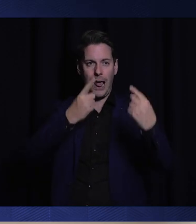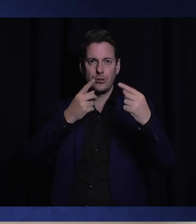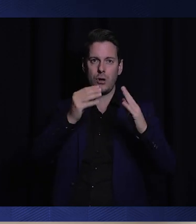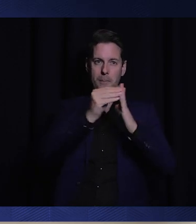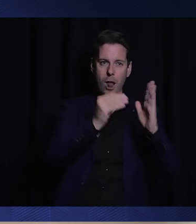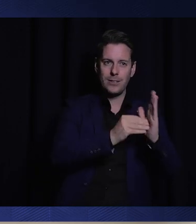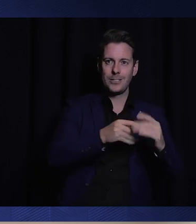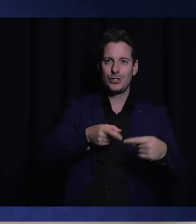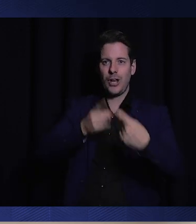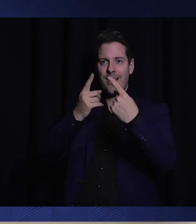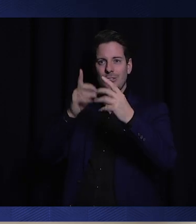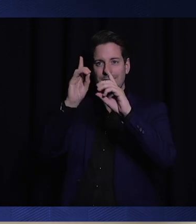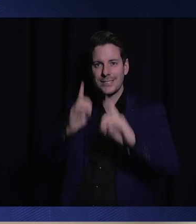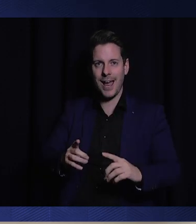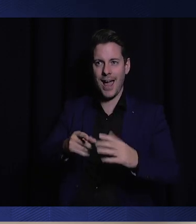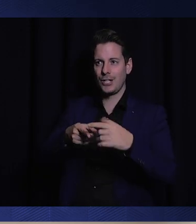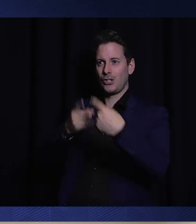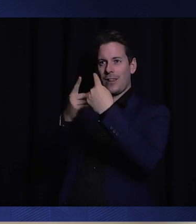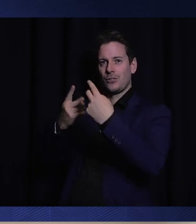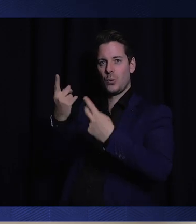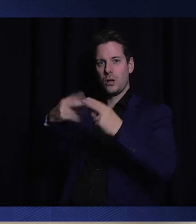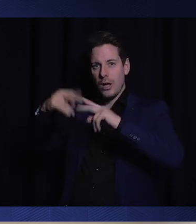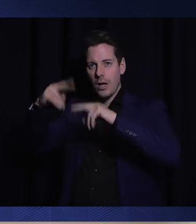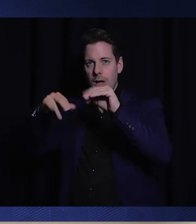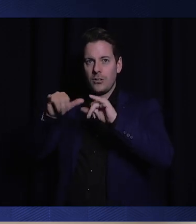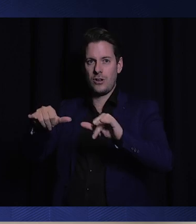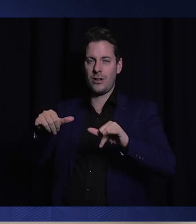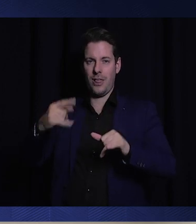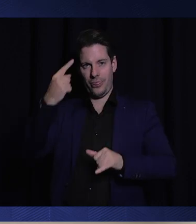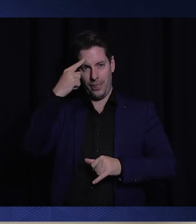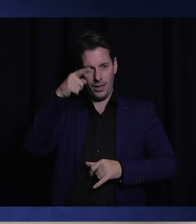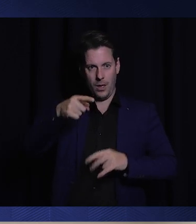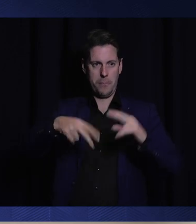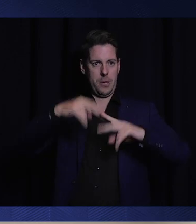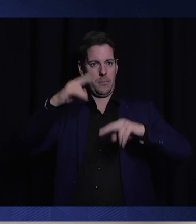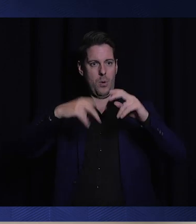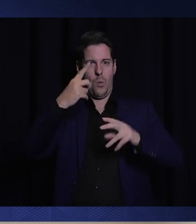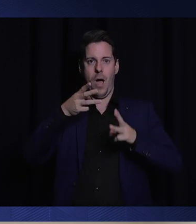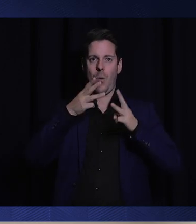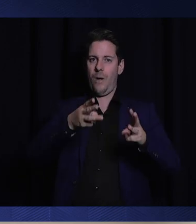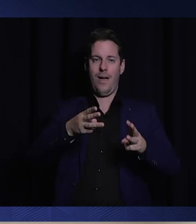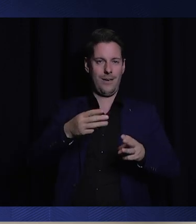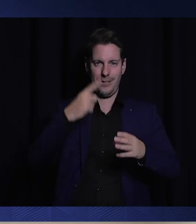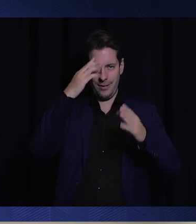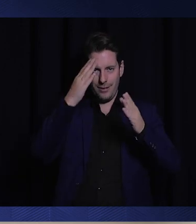able to, reduce the impacts, but at the same time get multiple benefits coming out of it.